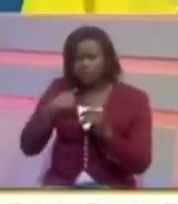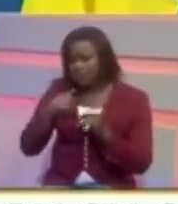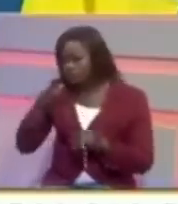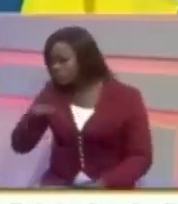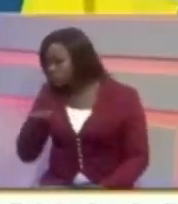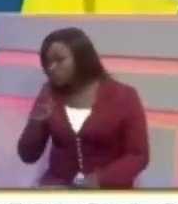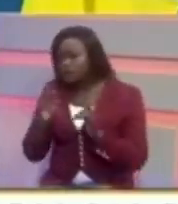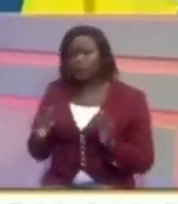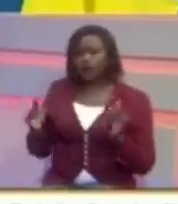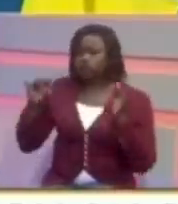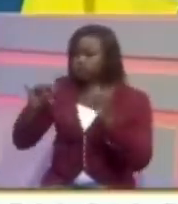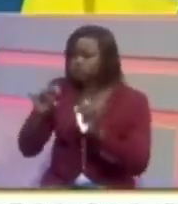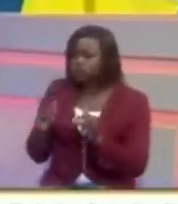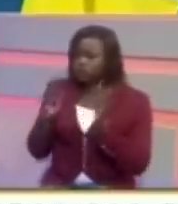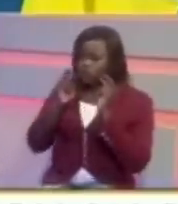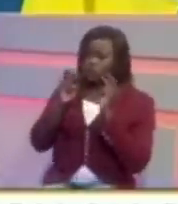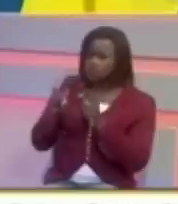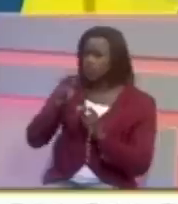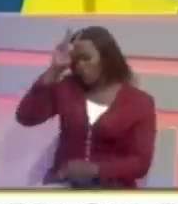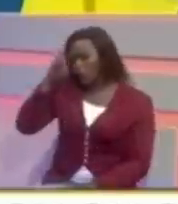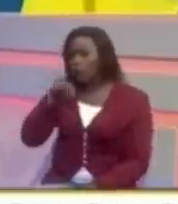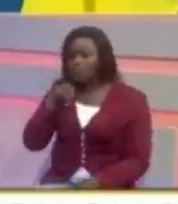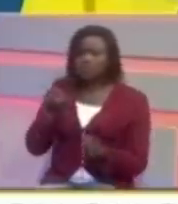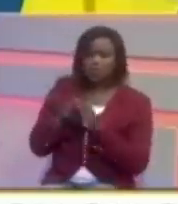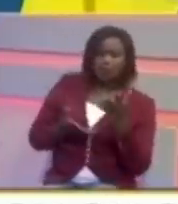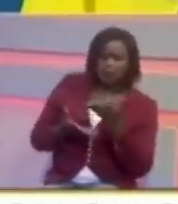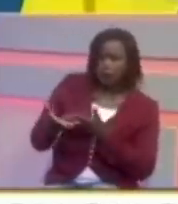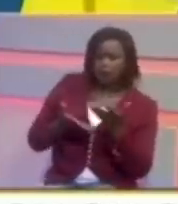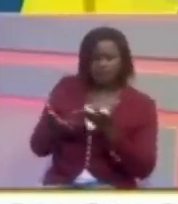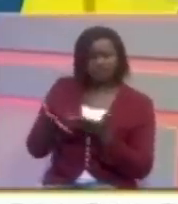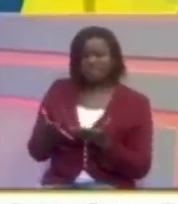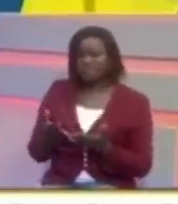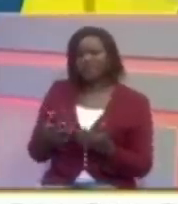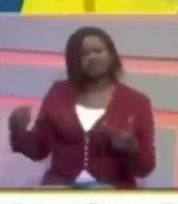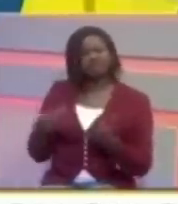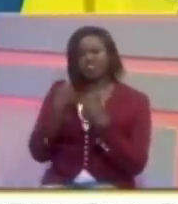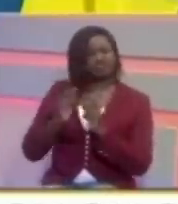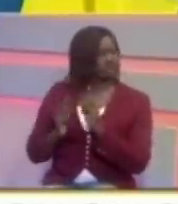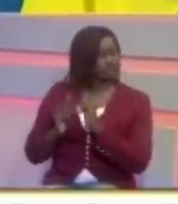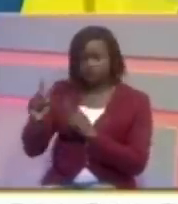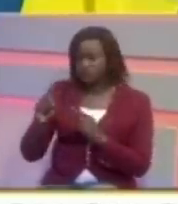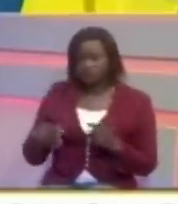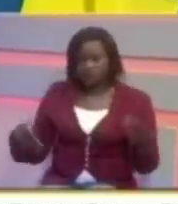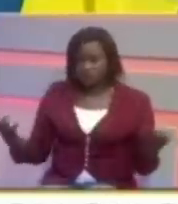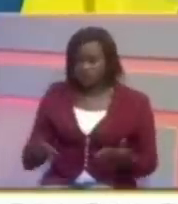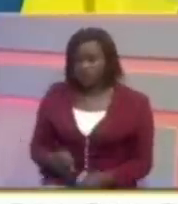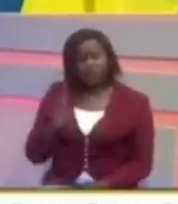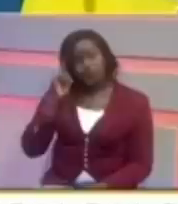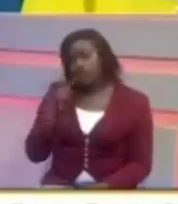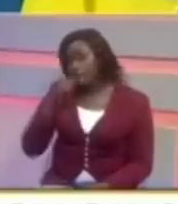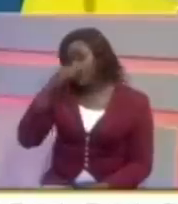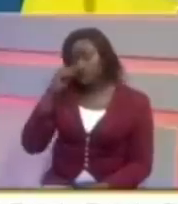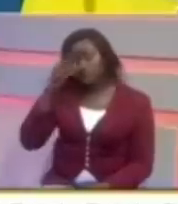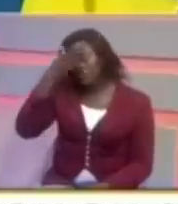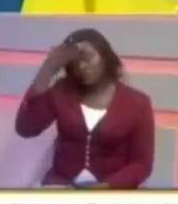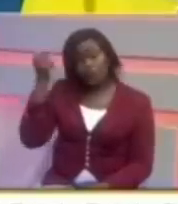goat, to discuss. So I just continued. Don't think that Museven has forgotten